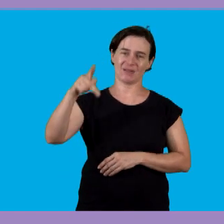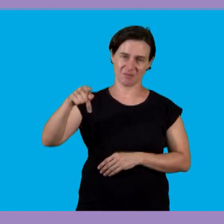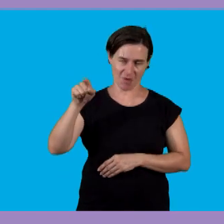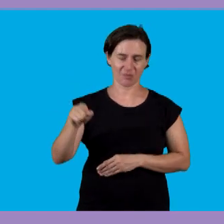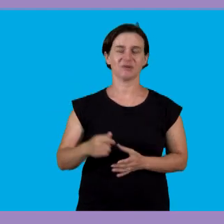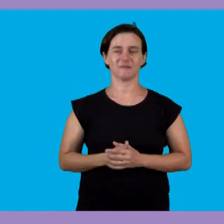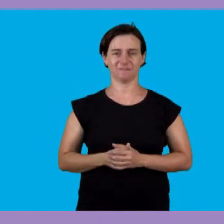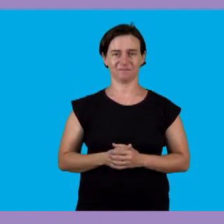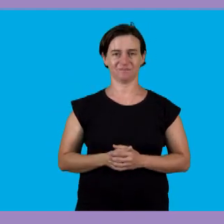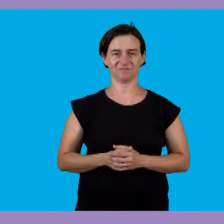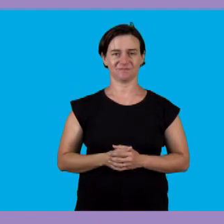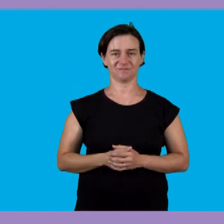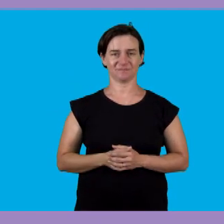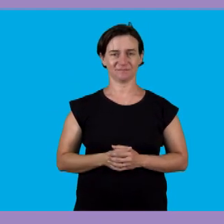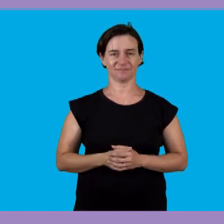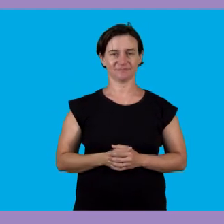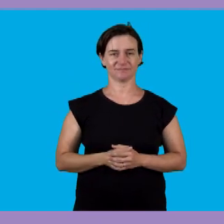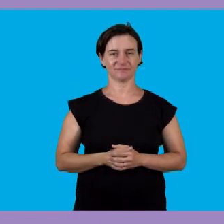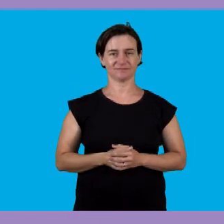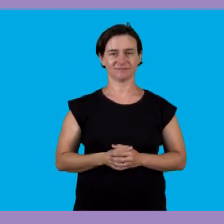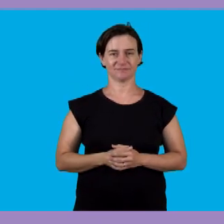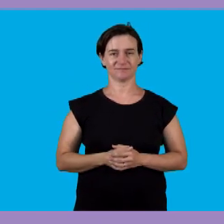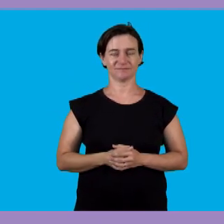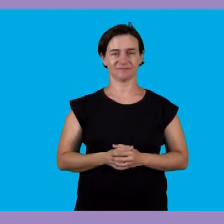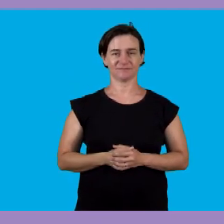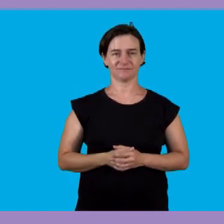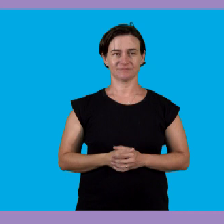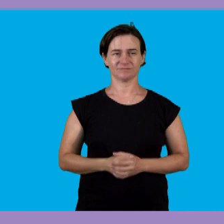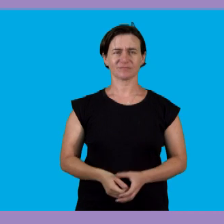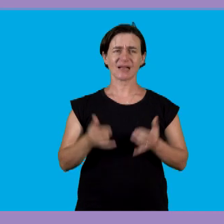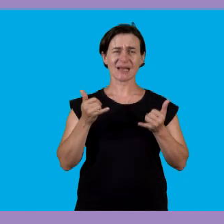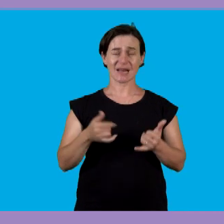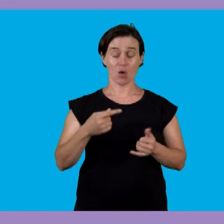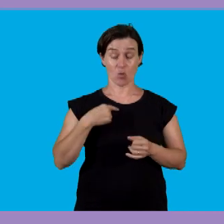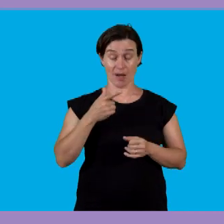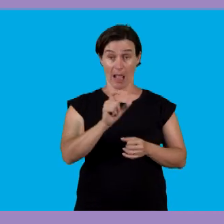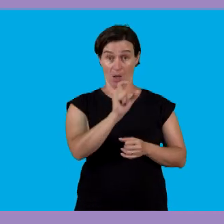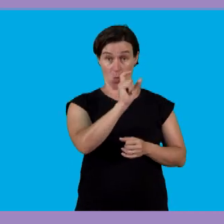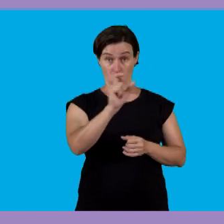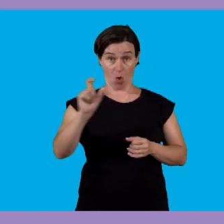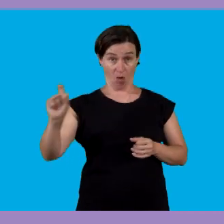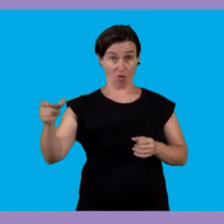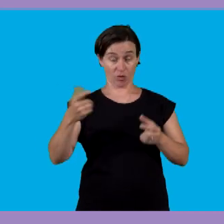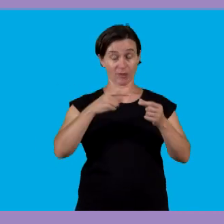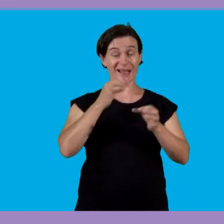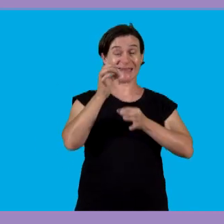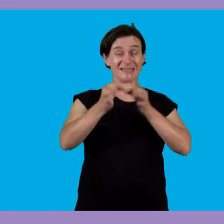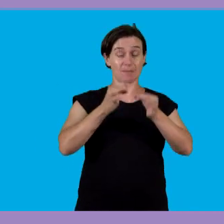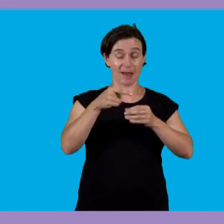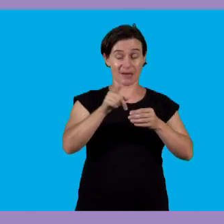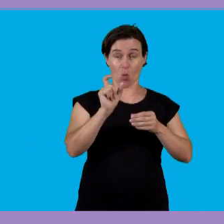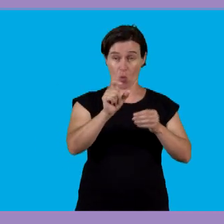our exponent. Now, let's look at converting word sums to